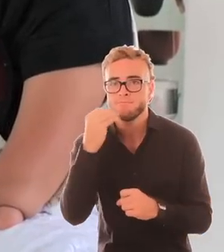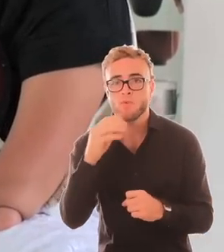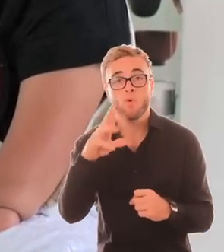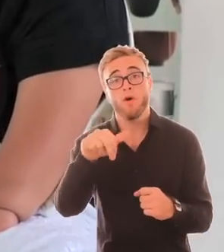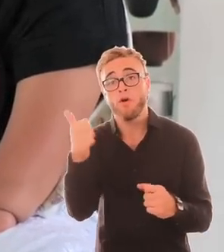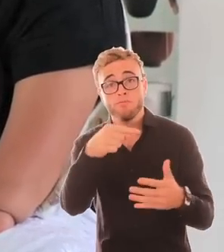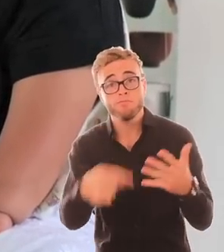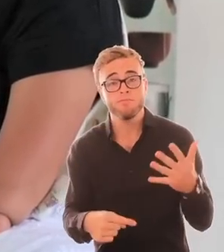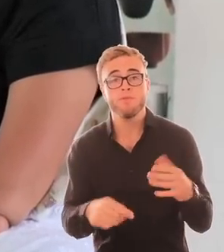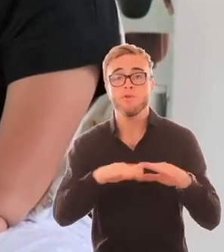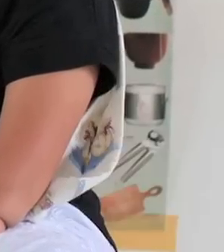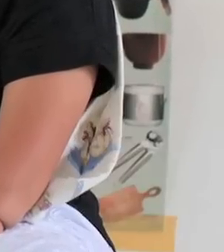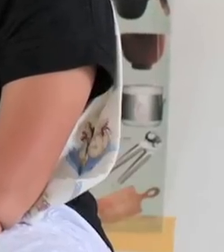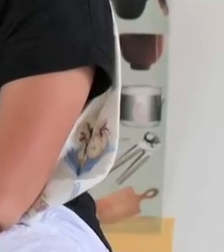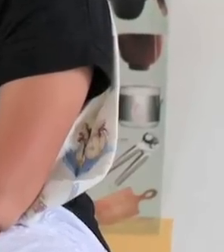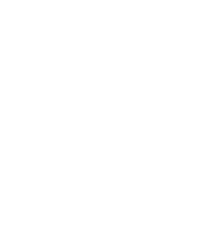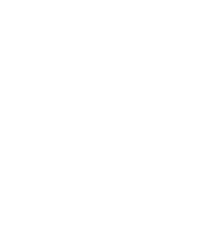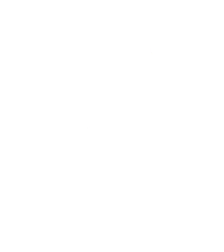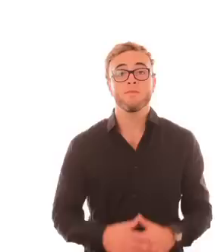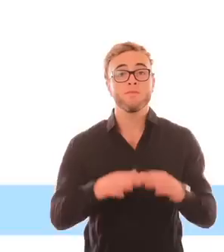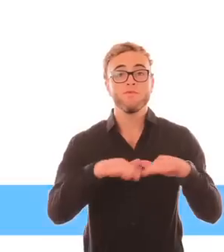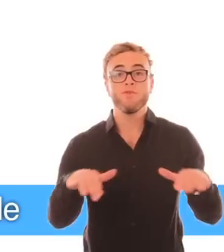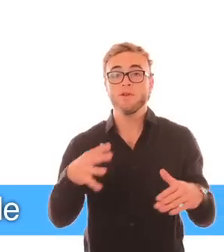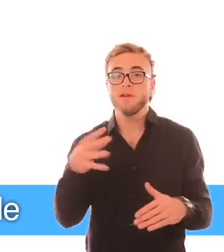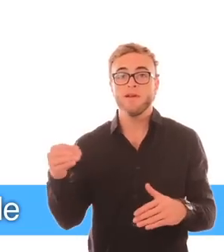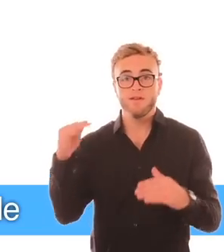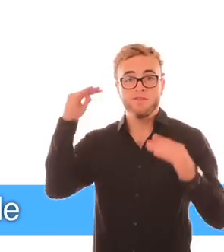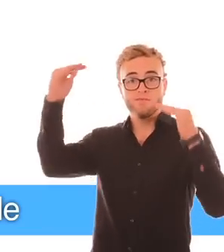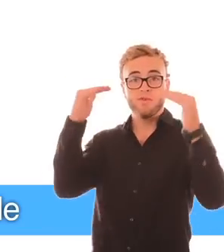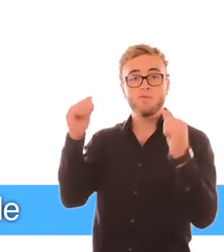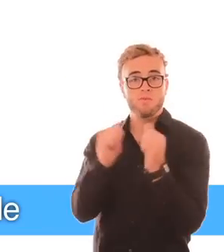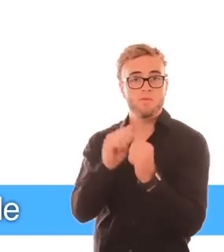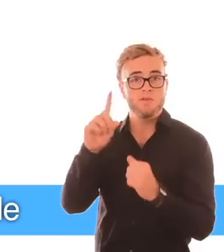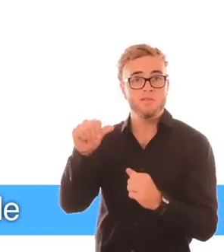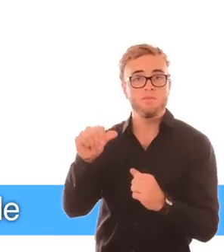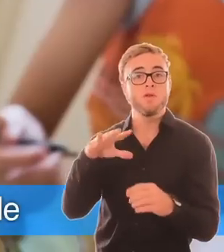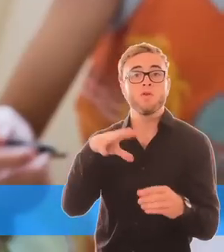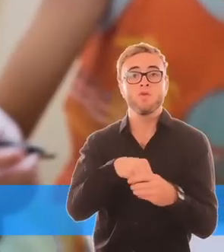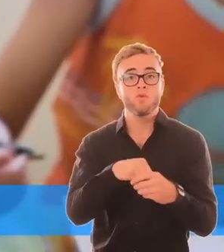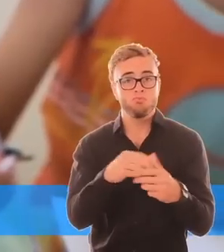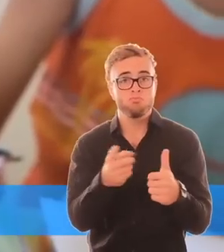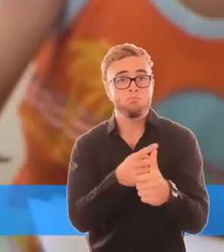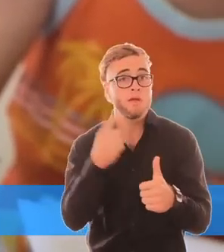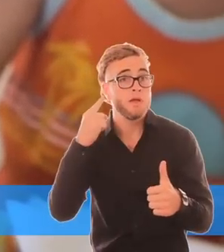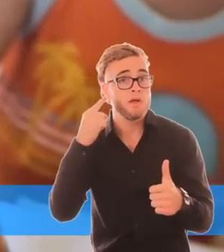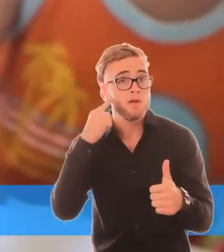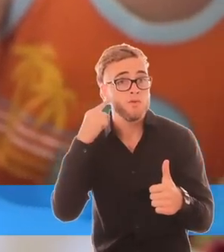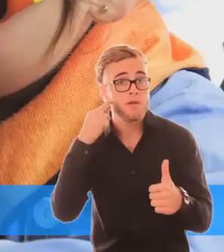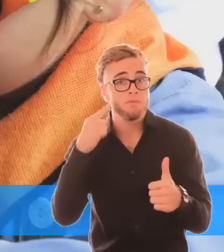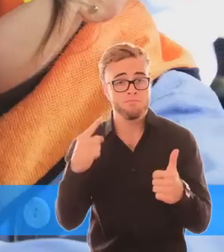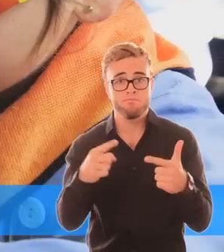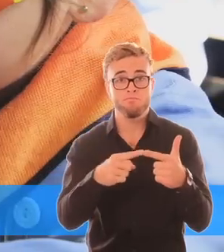mother. Photo of woman amputee with daughter. Children and adults with disabilities include those with hearing, Child who is deaf in